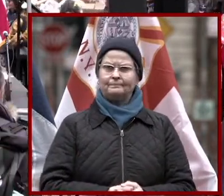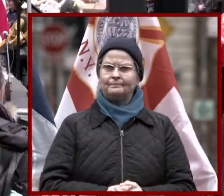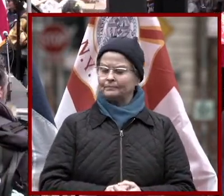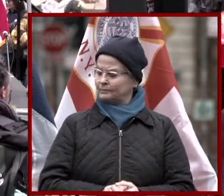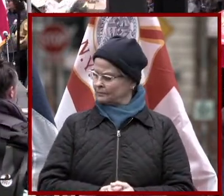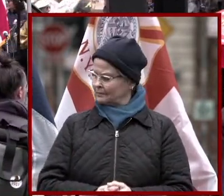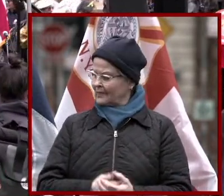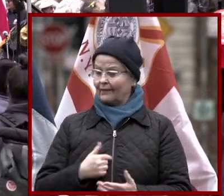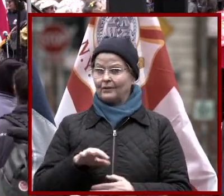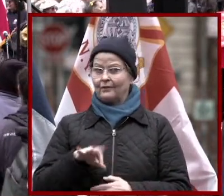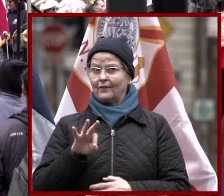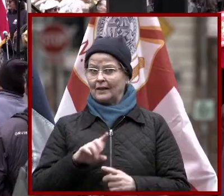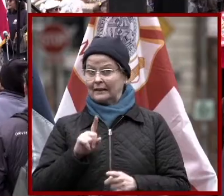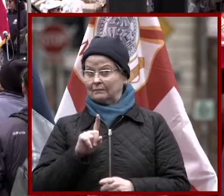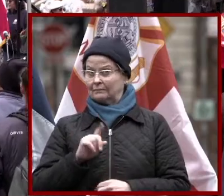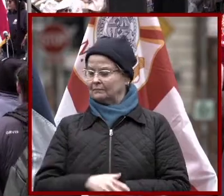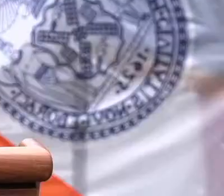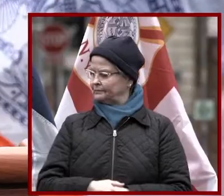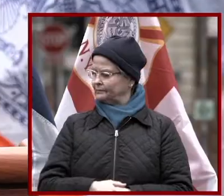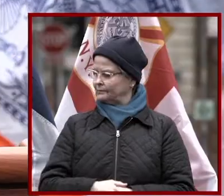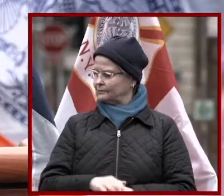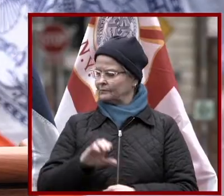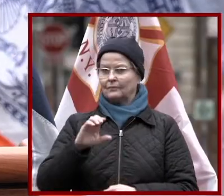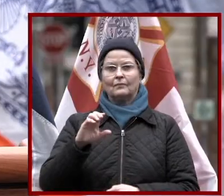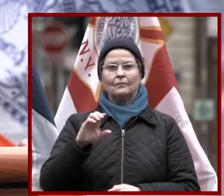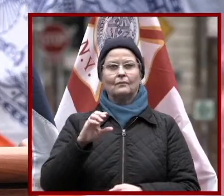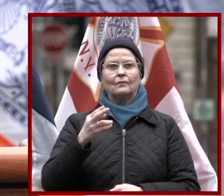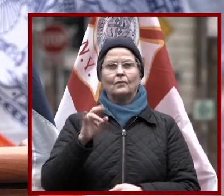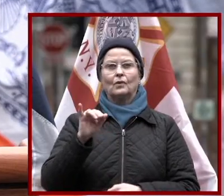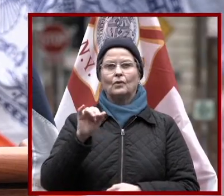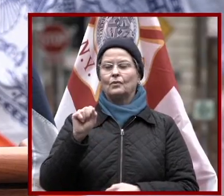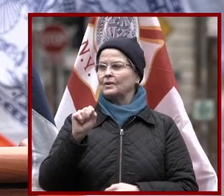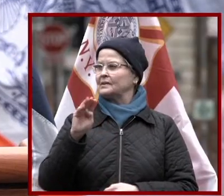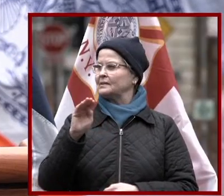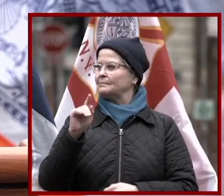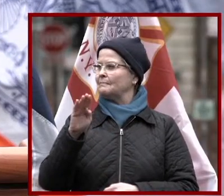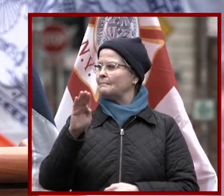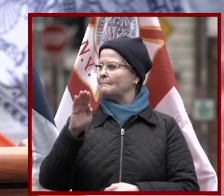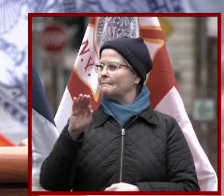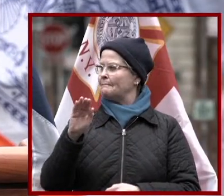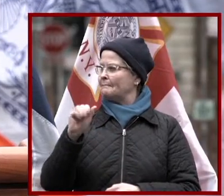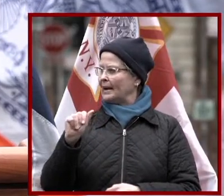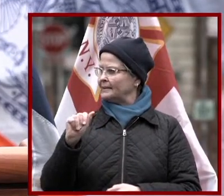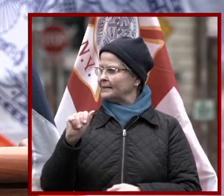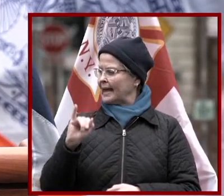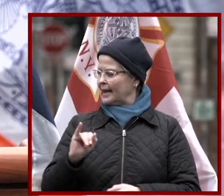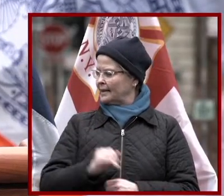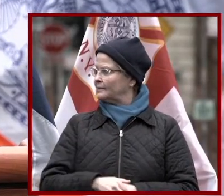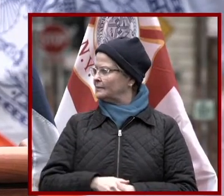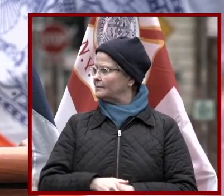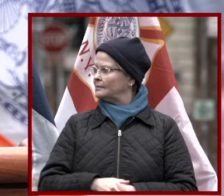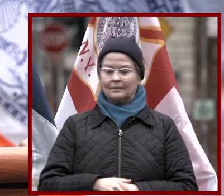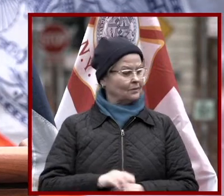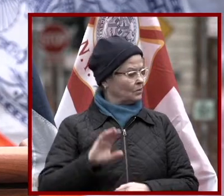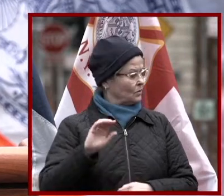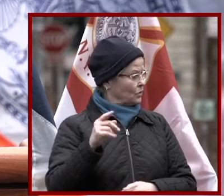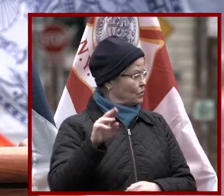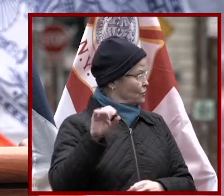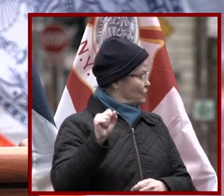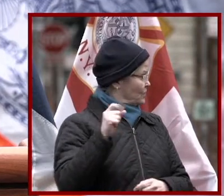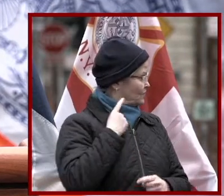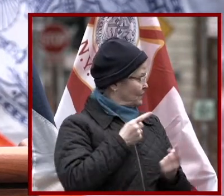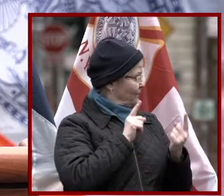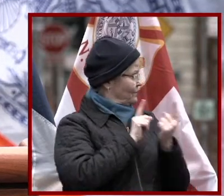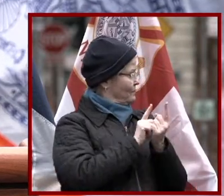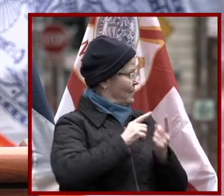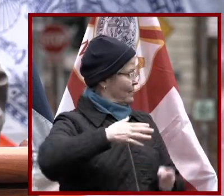find my note here, is Chris Mate, Councilman Chris Mate. And Chris, we haven't met yet, but